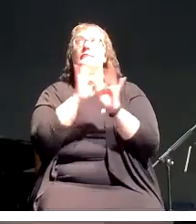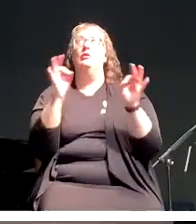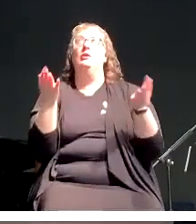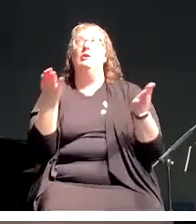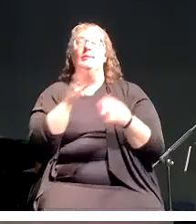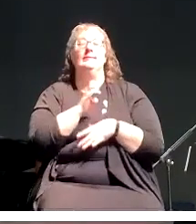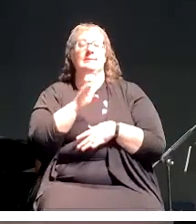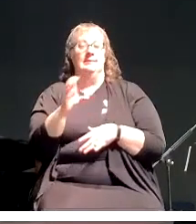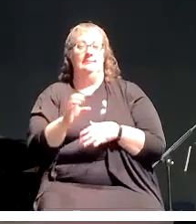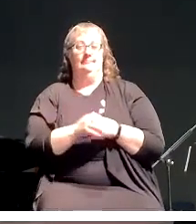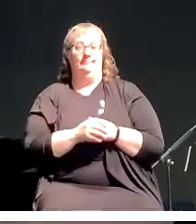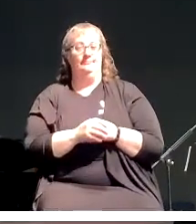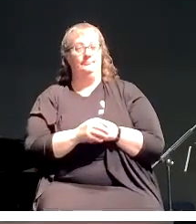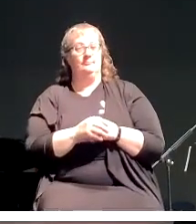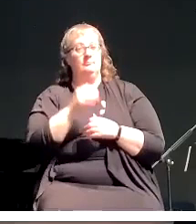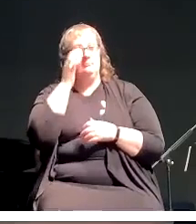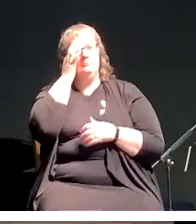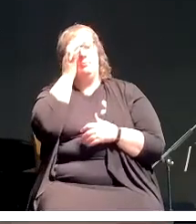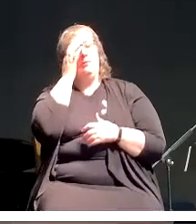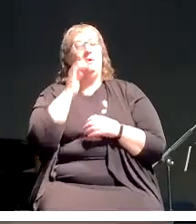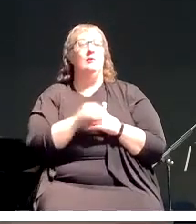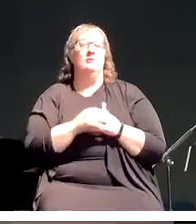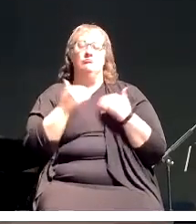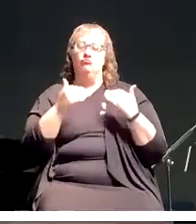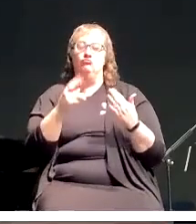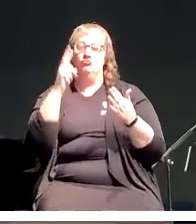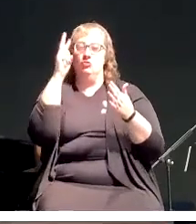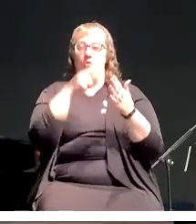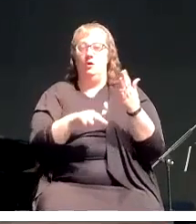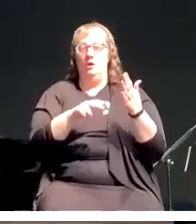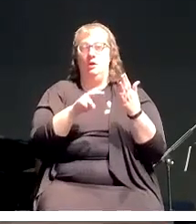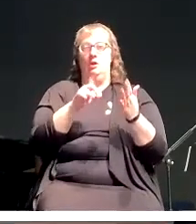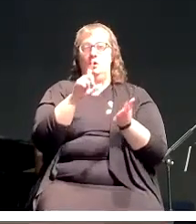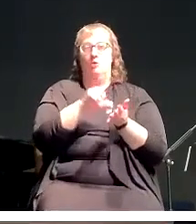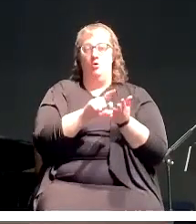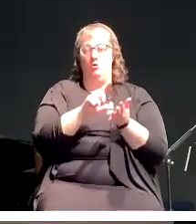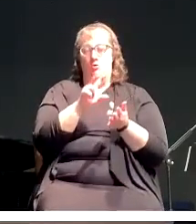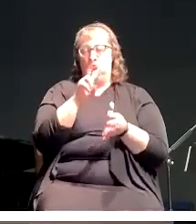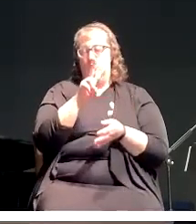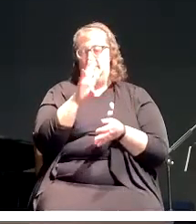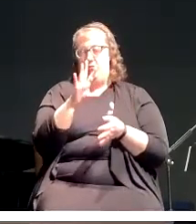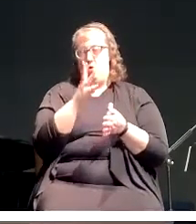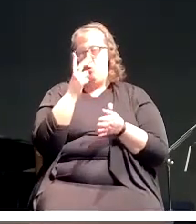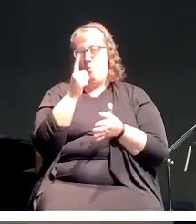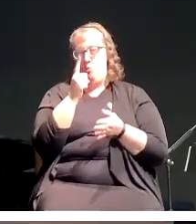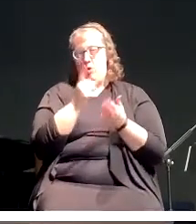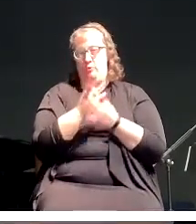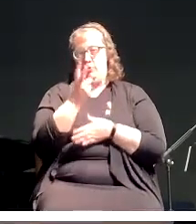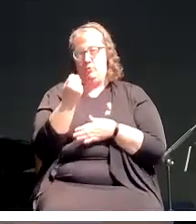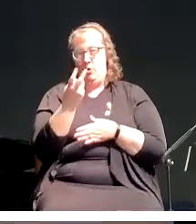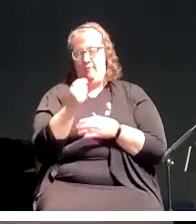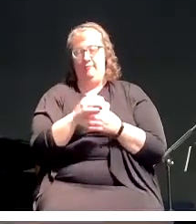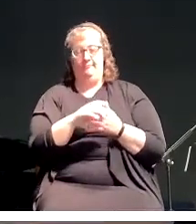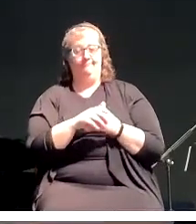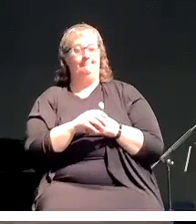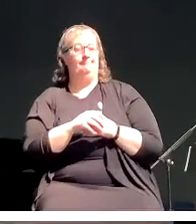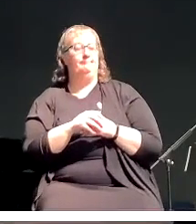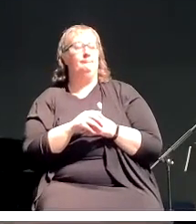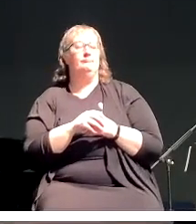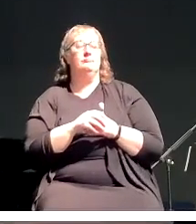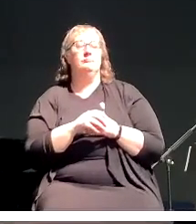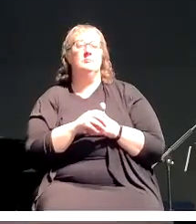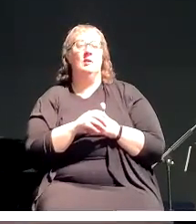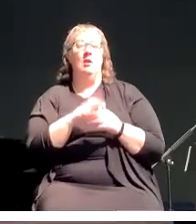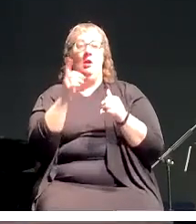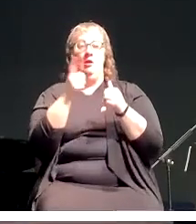Buckeye. So let's go ahead and read Luke 24, 1 through 12. It says,